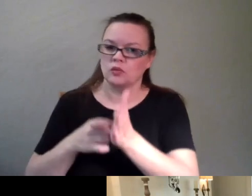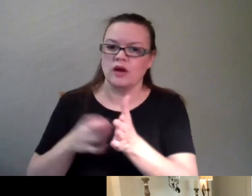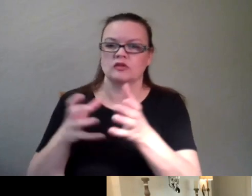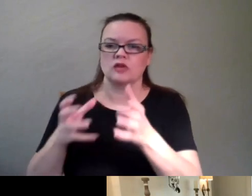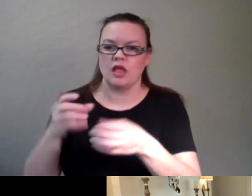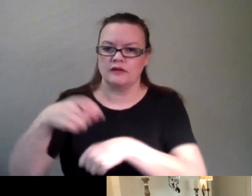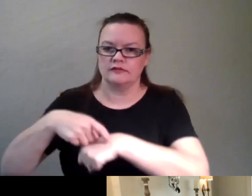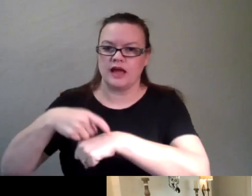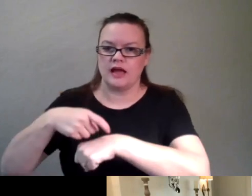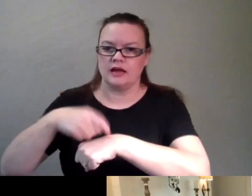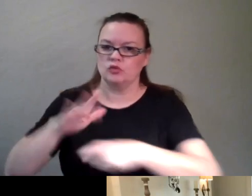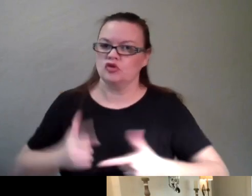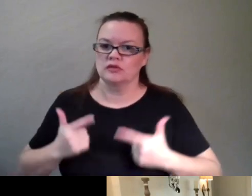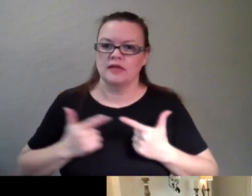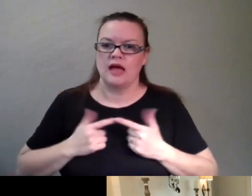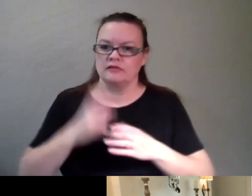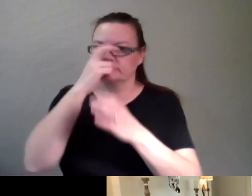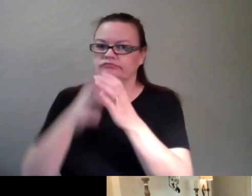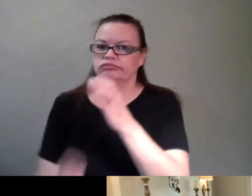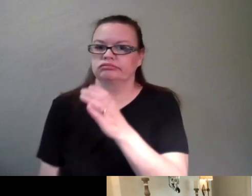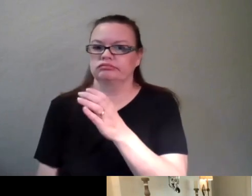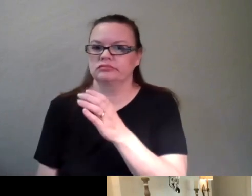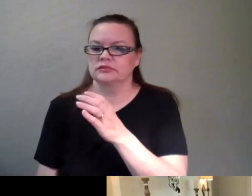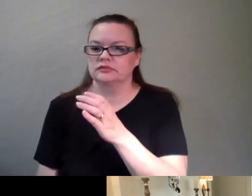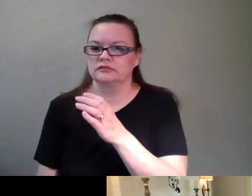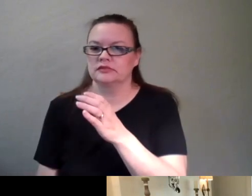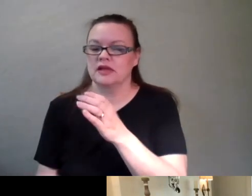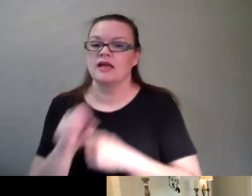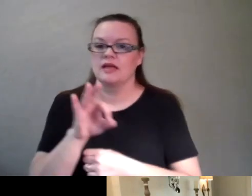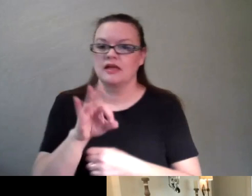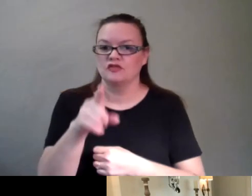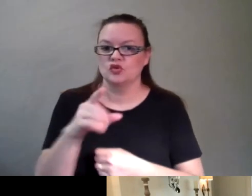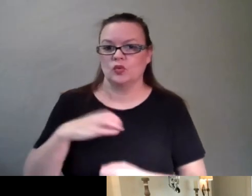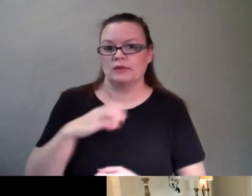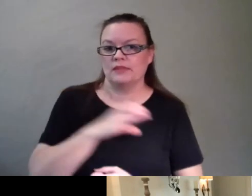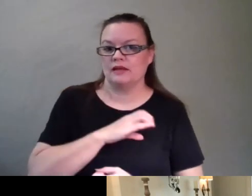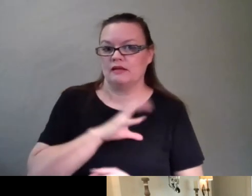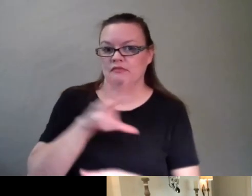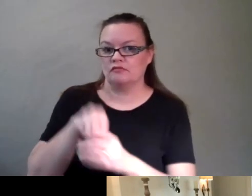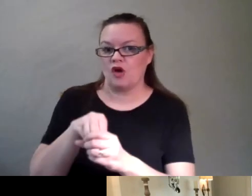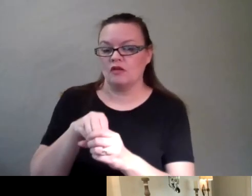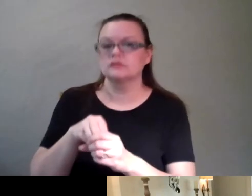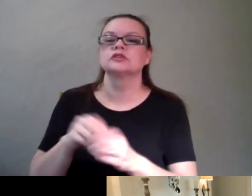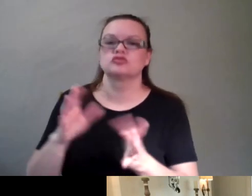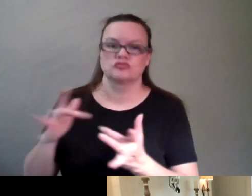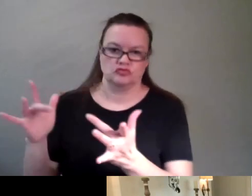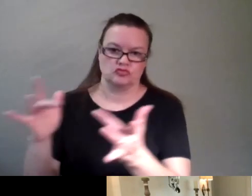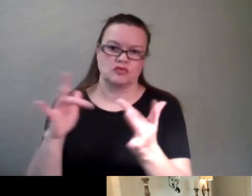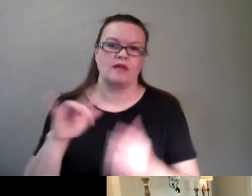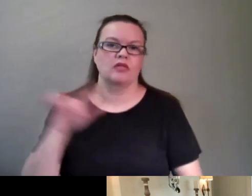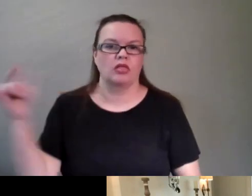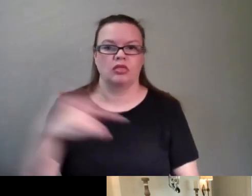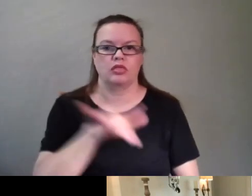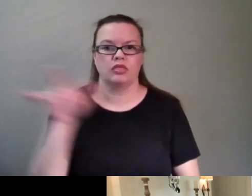in terms of your life. If you get on with one of the committees, there's a lot of travel involved in it. And if